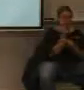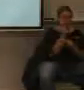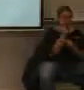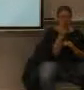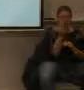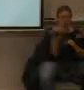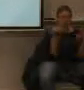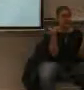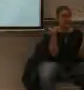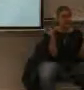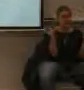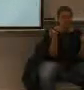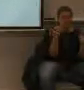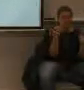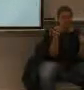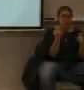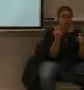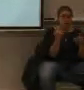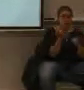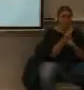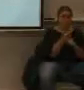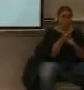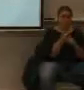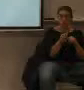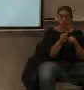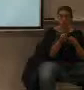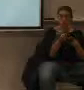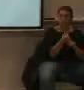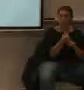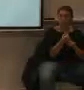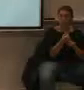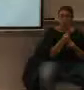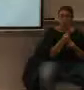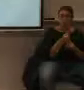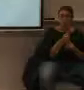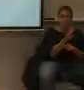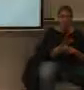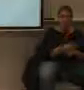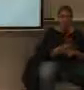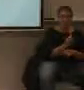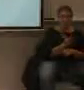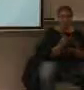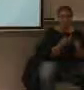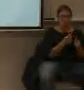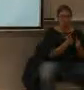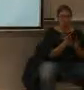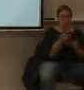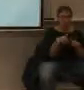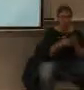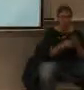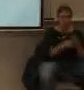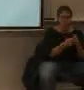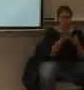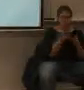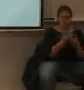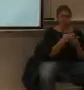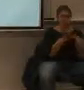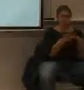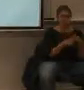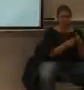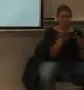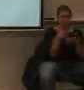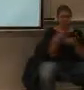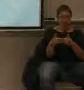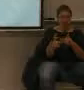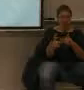of one big one, and make sure you hit around when the first spring rains start, right before the rains start and right